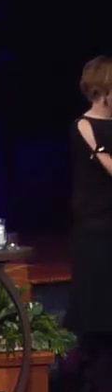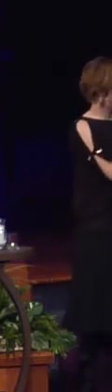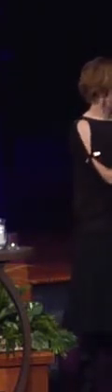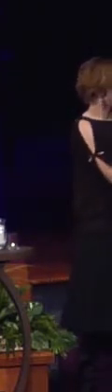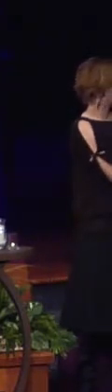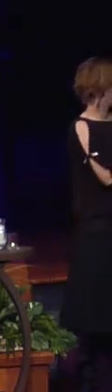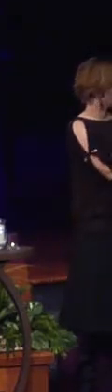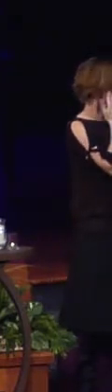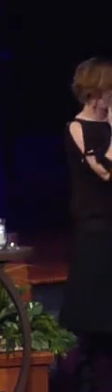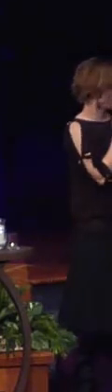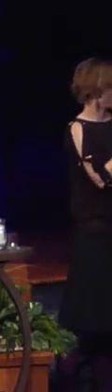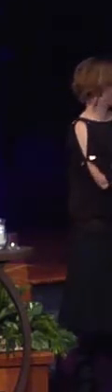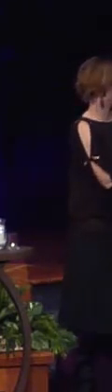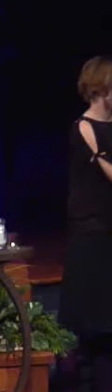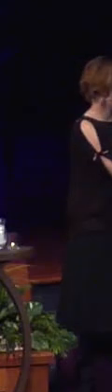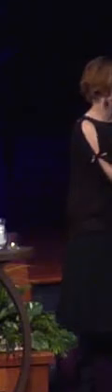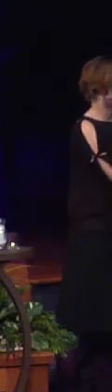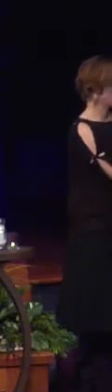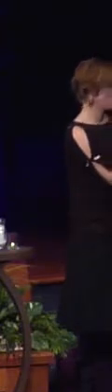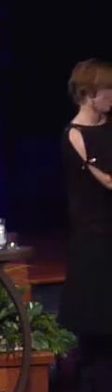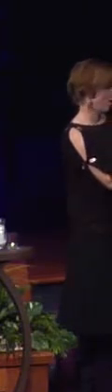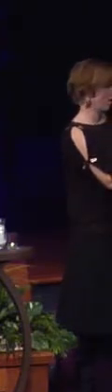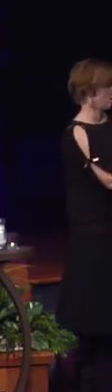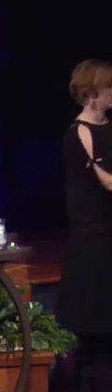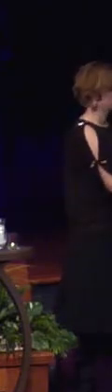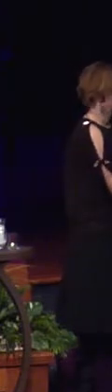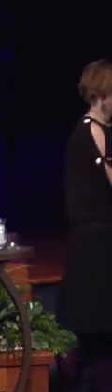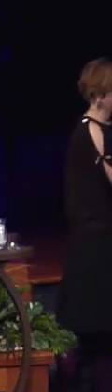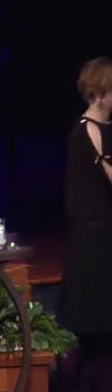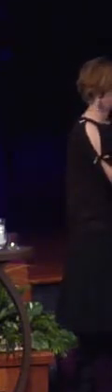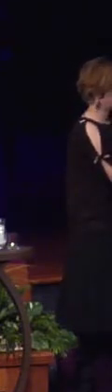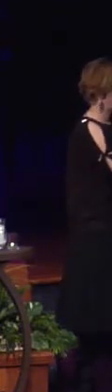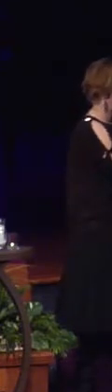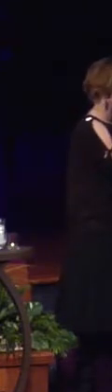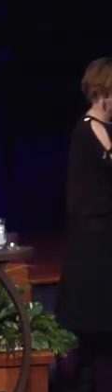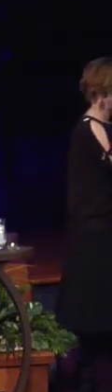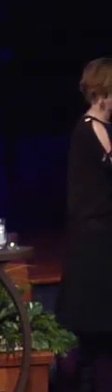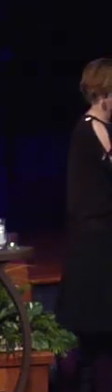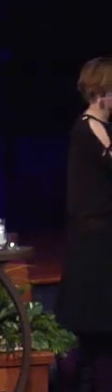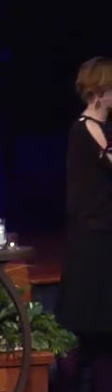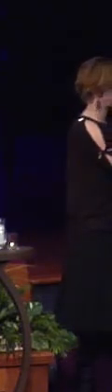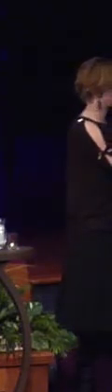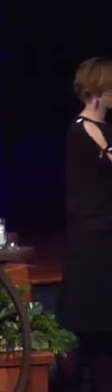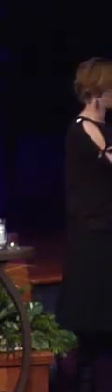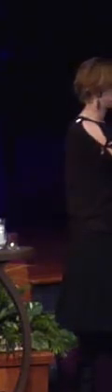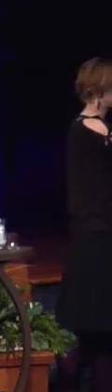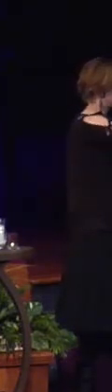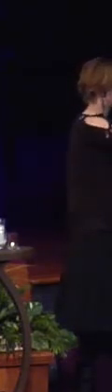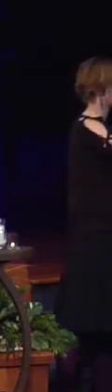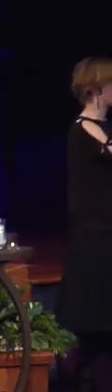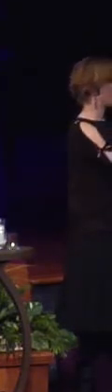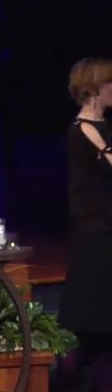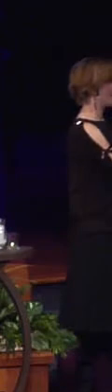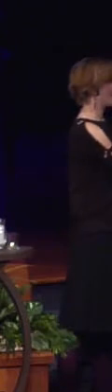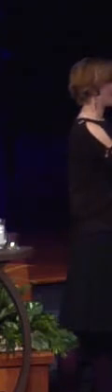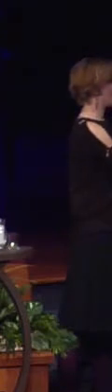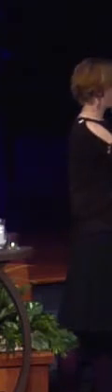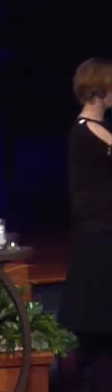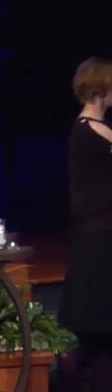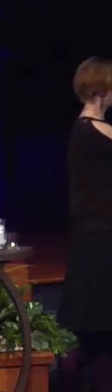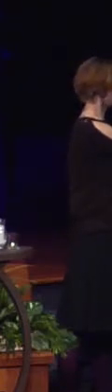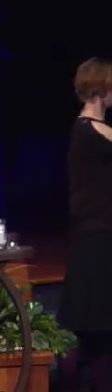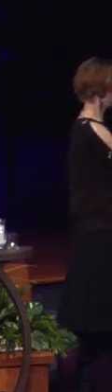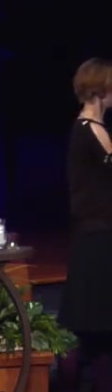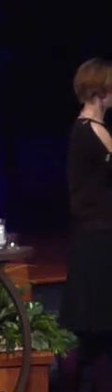contrary, there is just one minor planet in a limitless field of stars where apple trees blossom and where songs